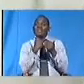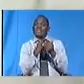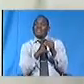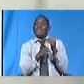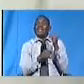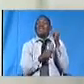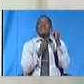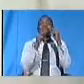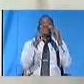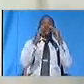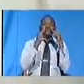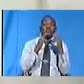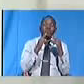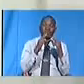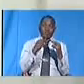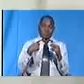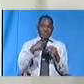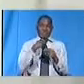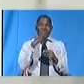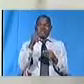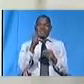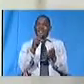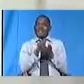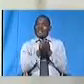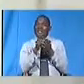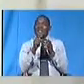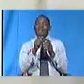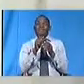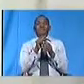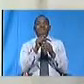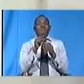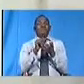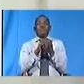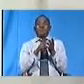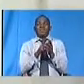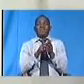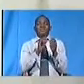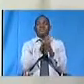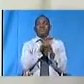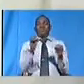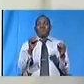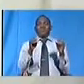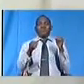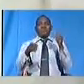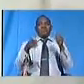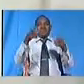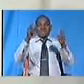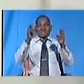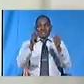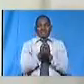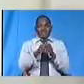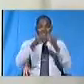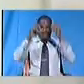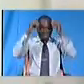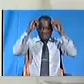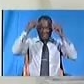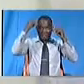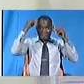say that no case has been made for your lordships to disturb the status quo. President Mahama